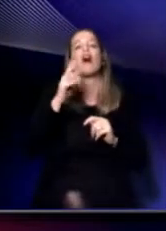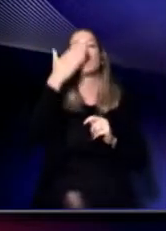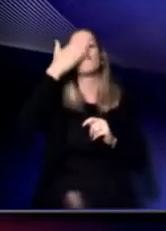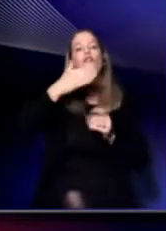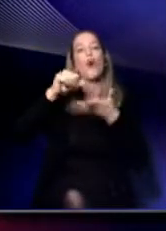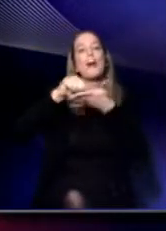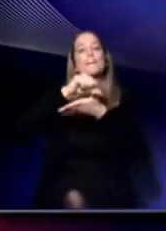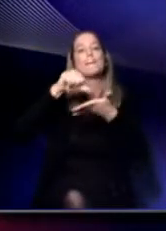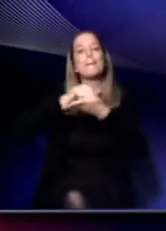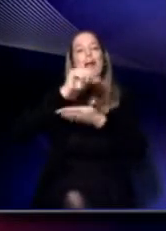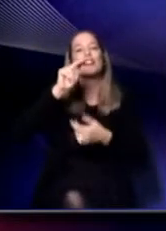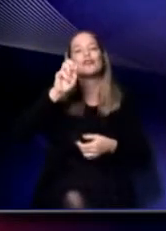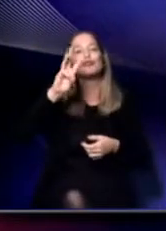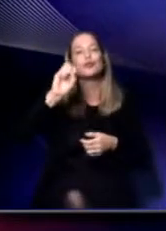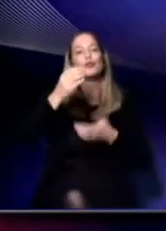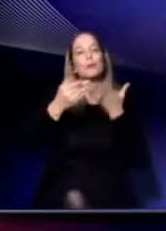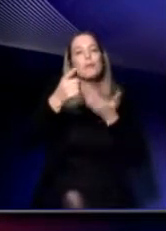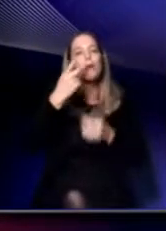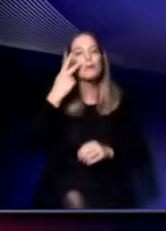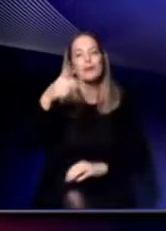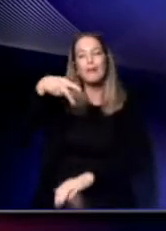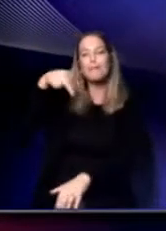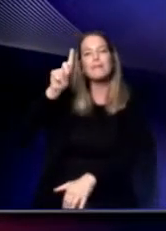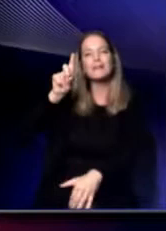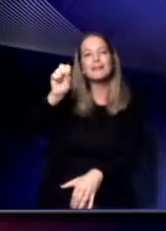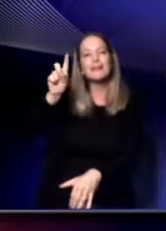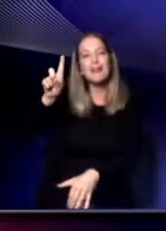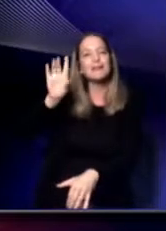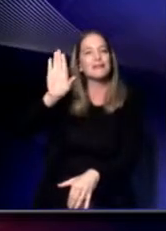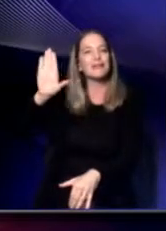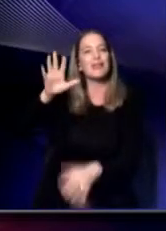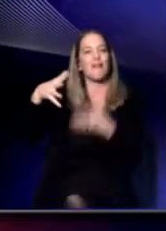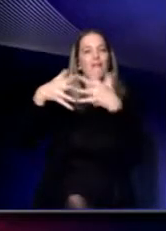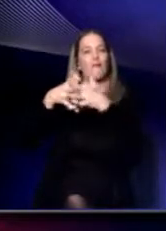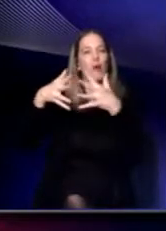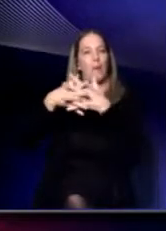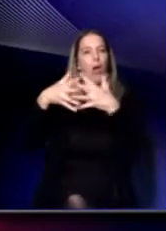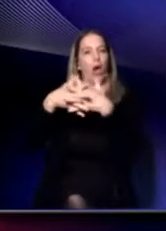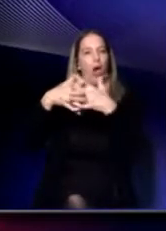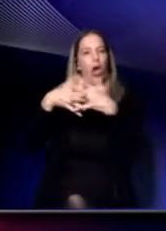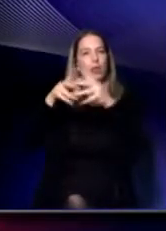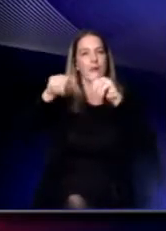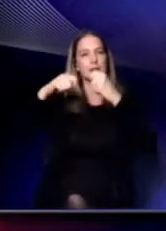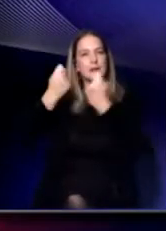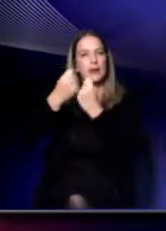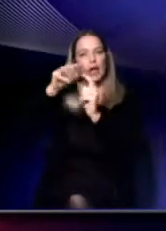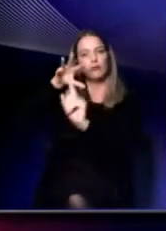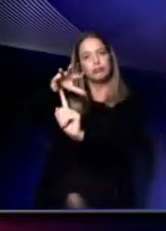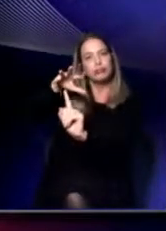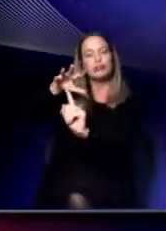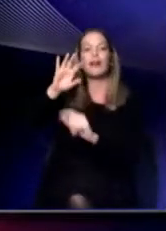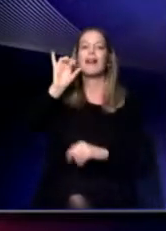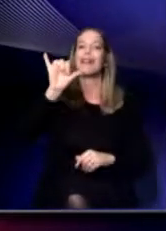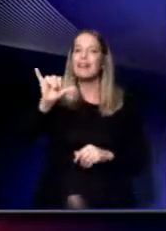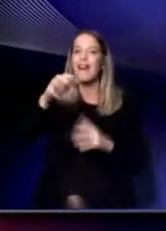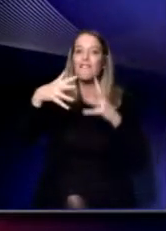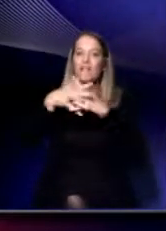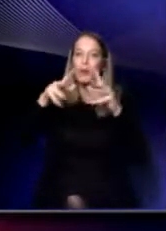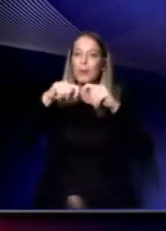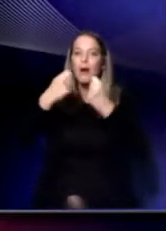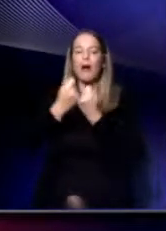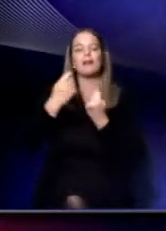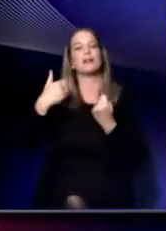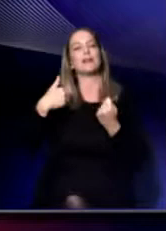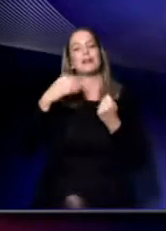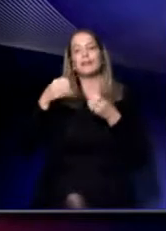football program. And the program is excellent. It gives students confidence, leadership abilities